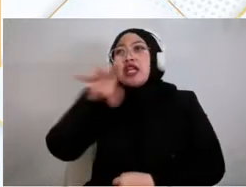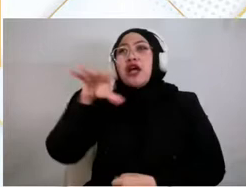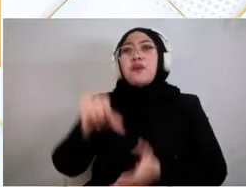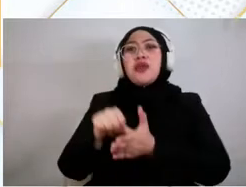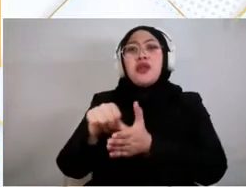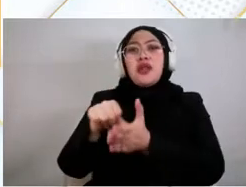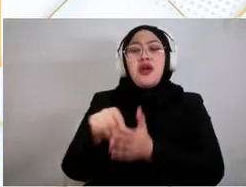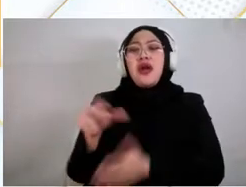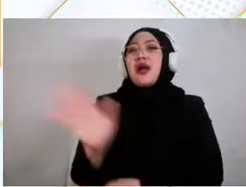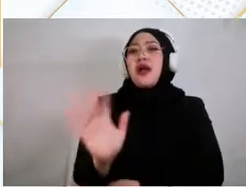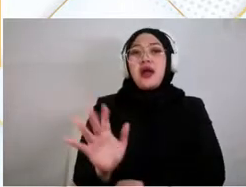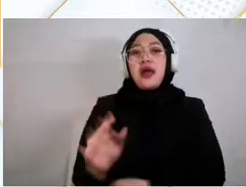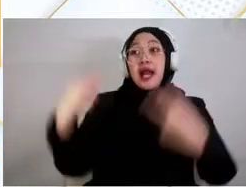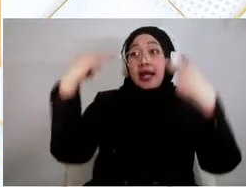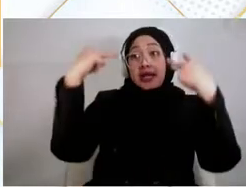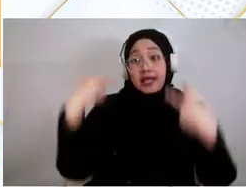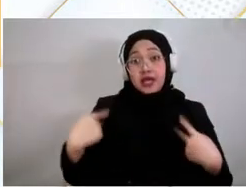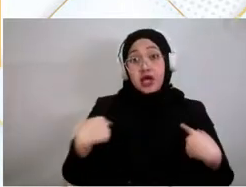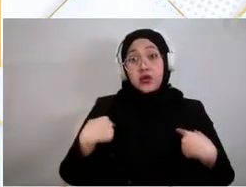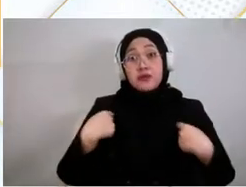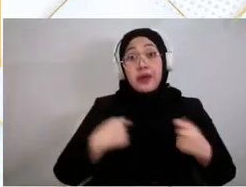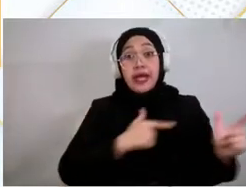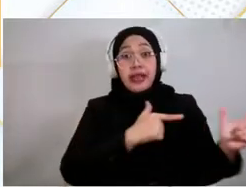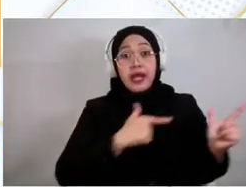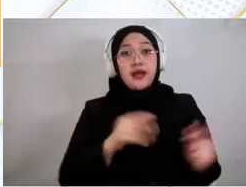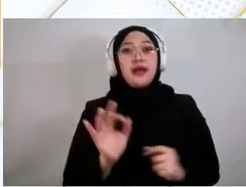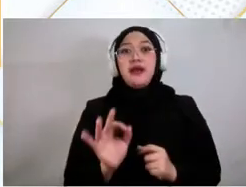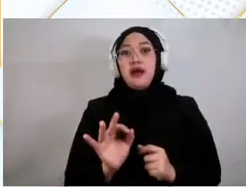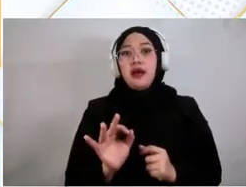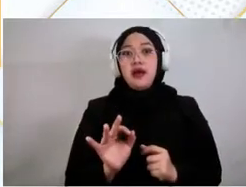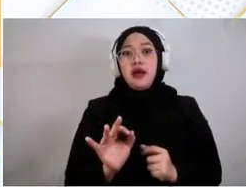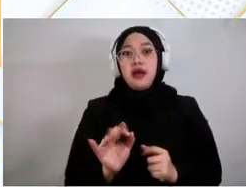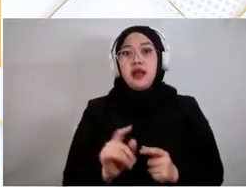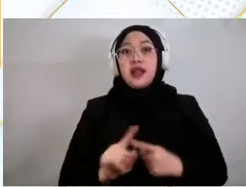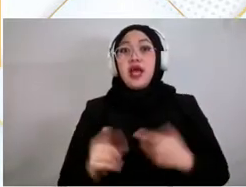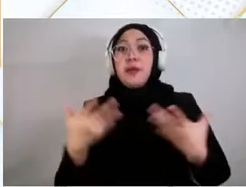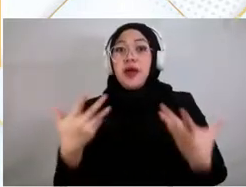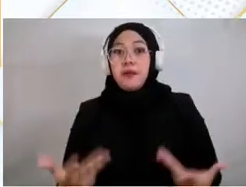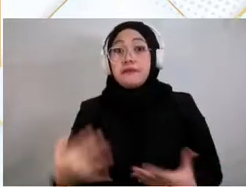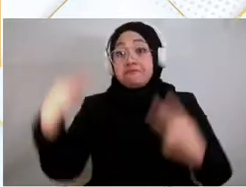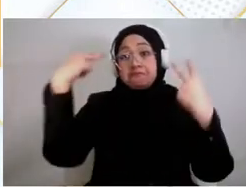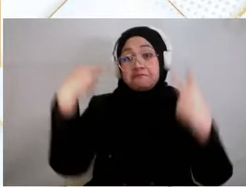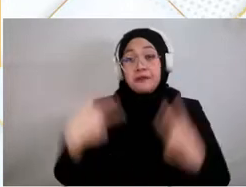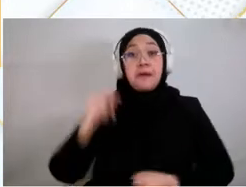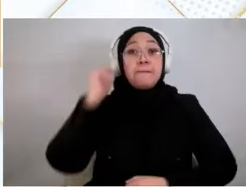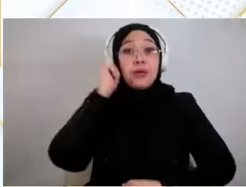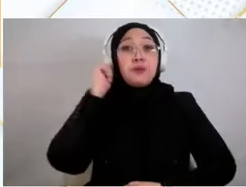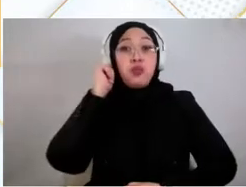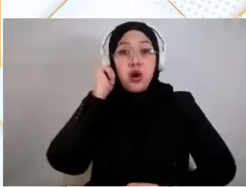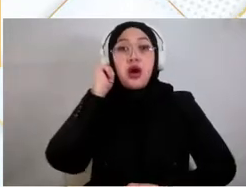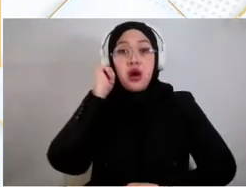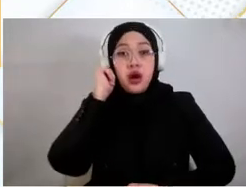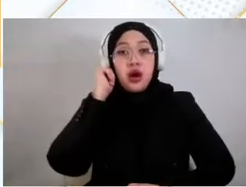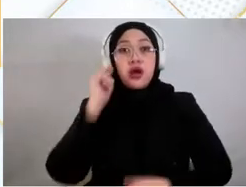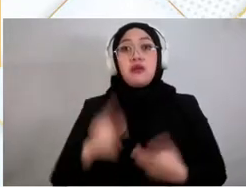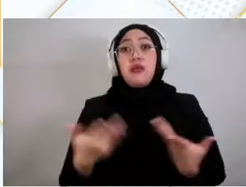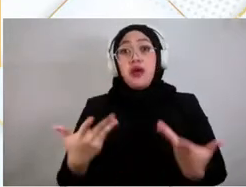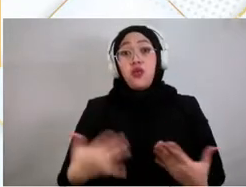uniform. They looked me more or ten as a weak female rather than as a